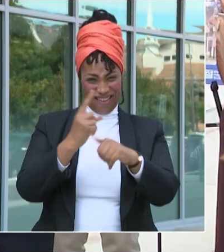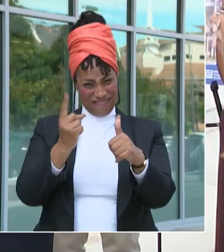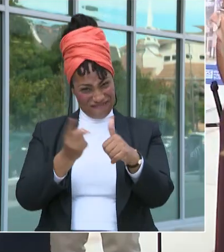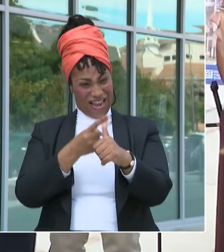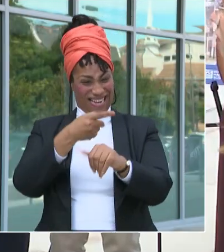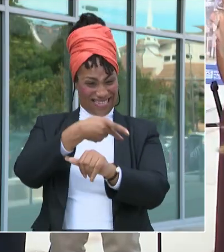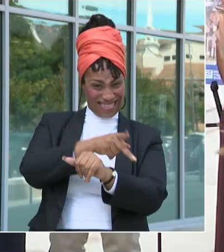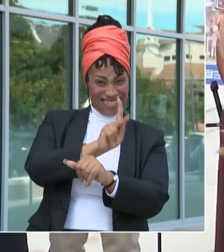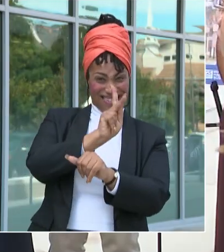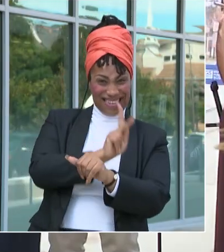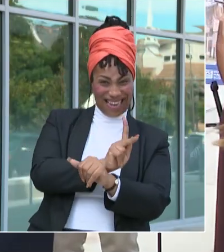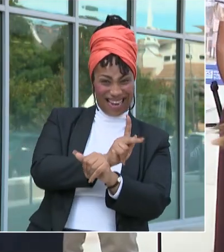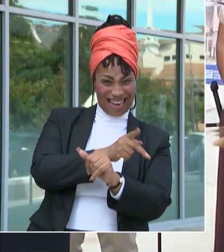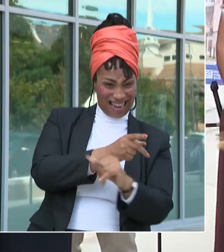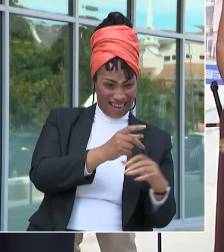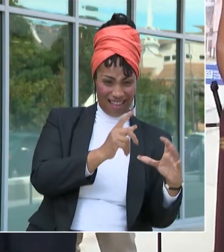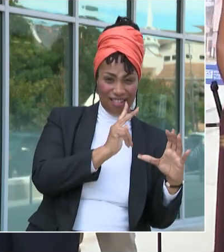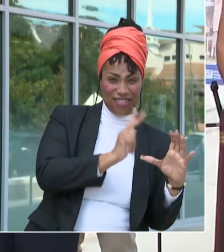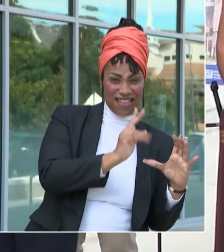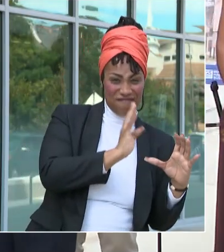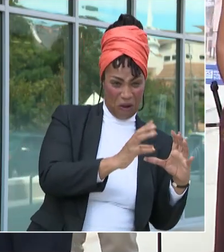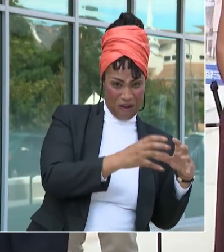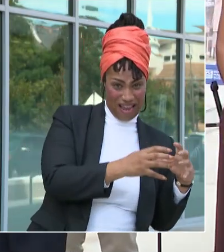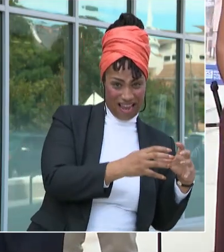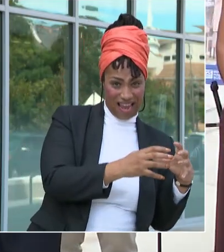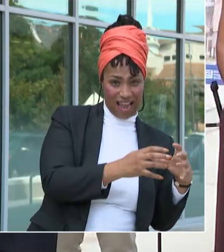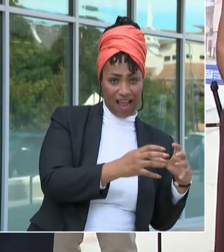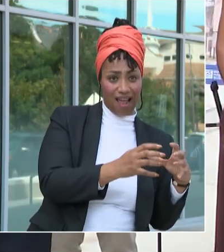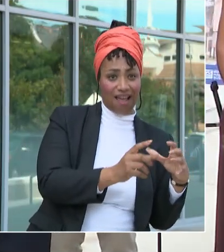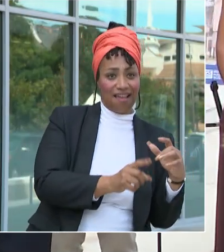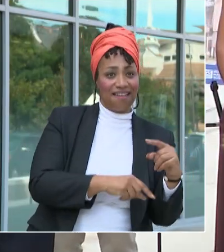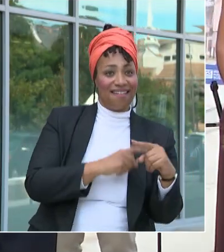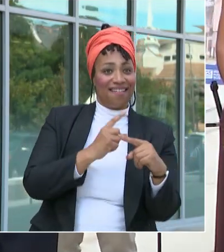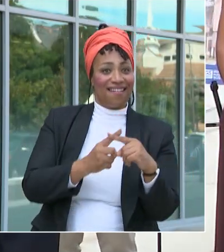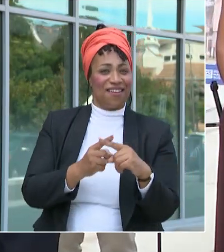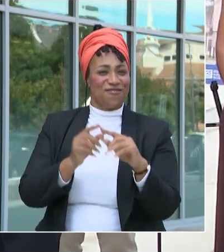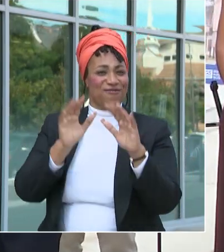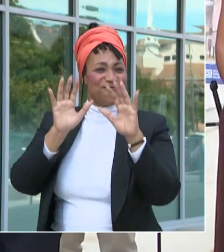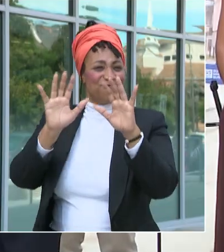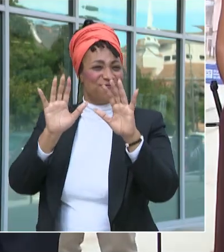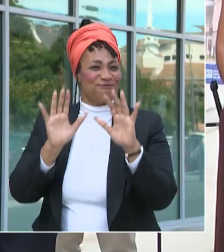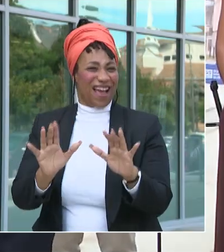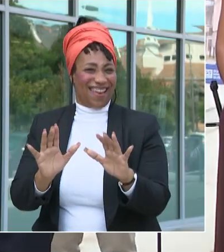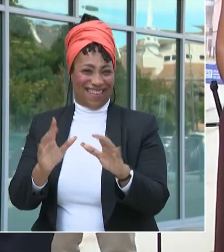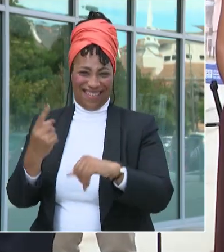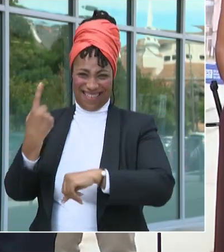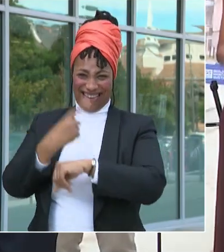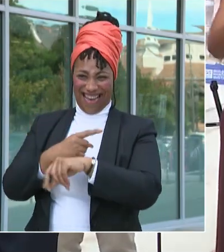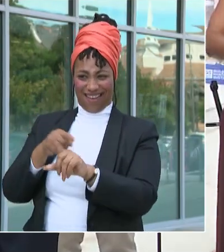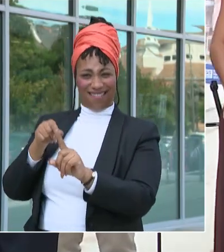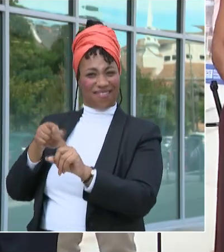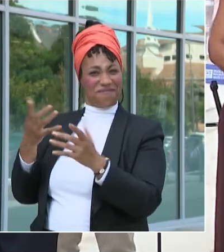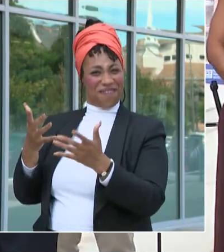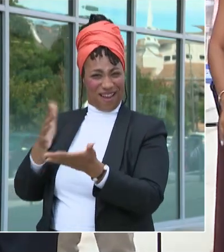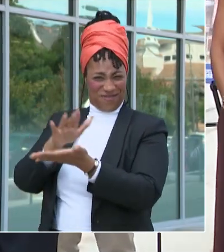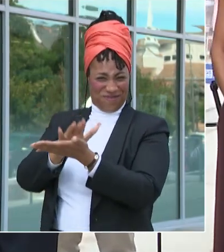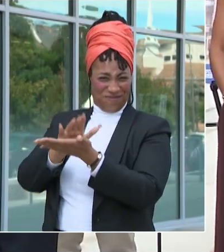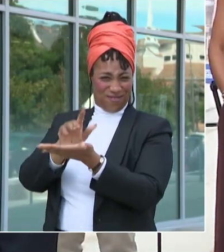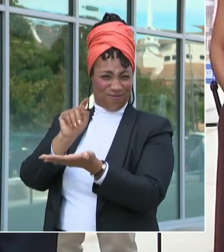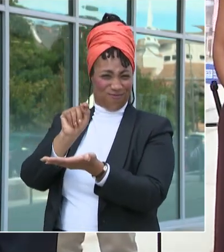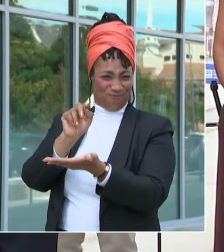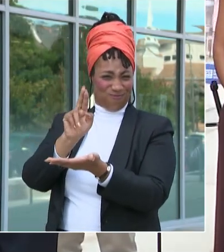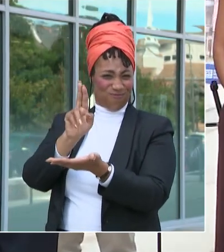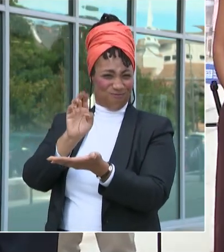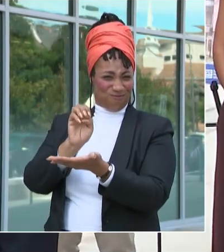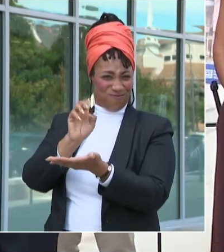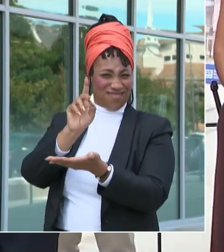and 4-year-olds, it also is a historic day for our nation in Truesdell. It is the anniversary of Dr. Martin Luther King Jr.'s I Have